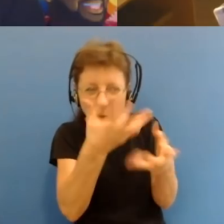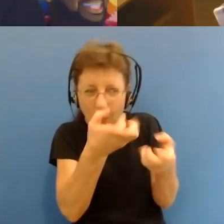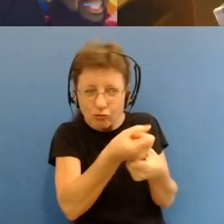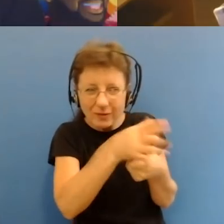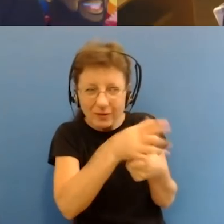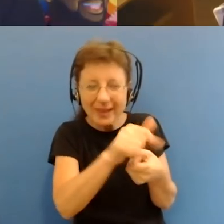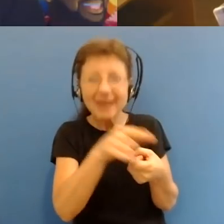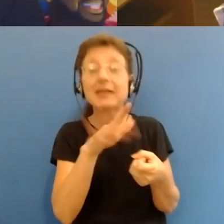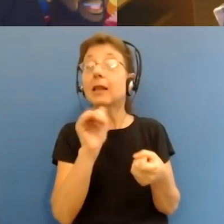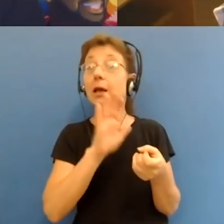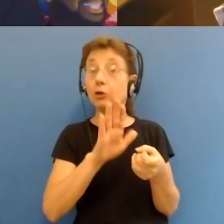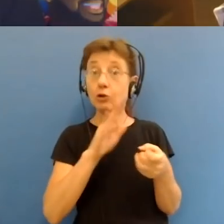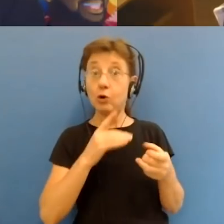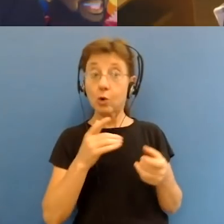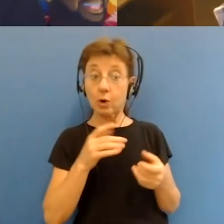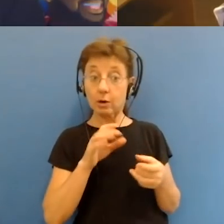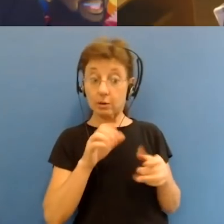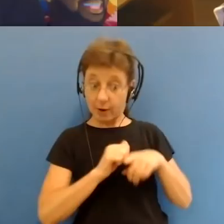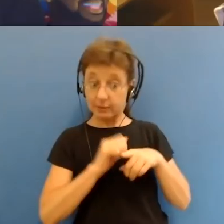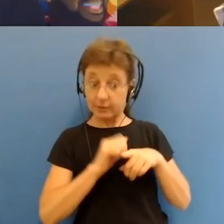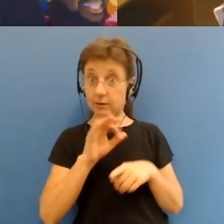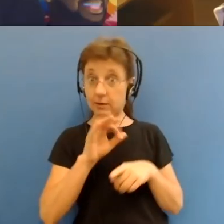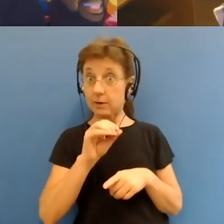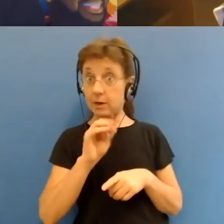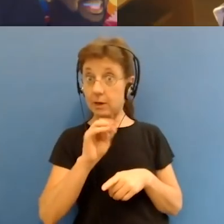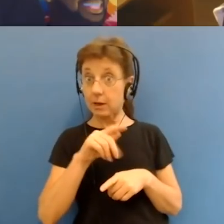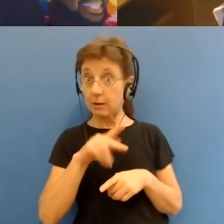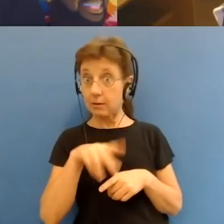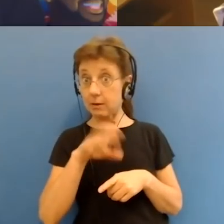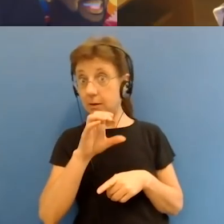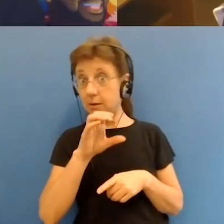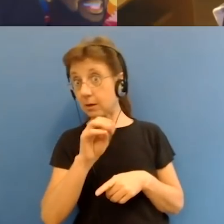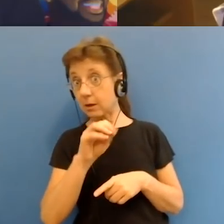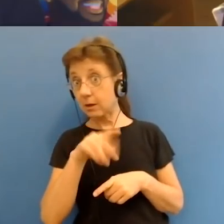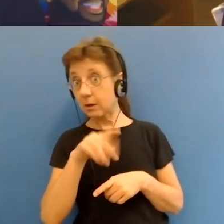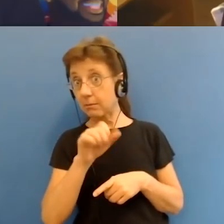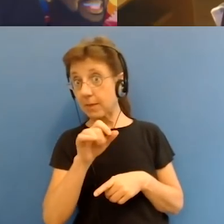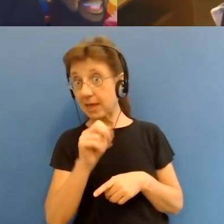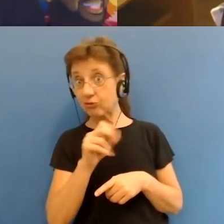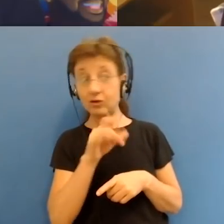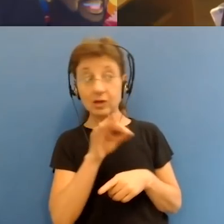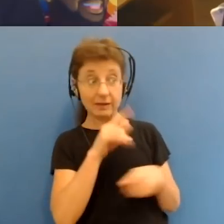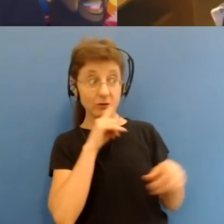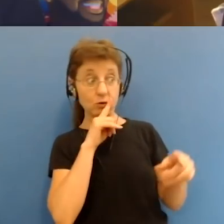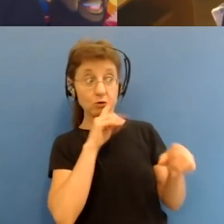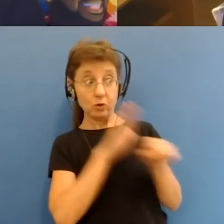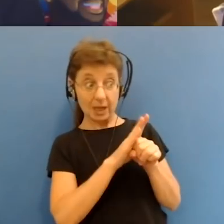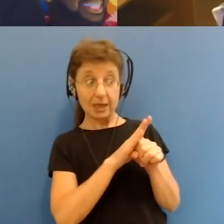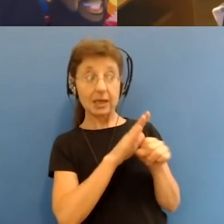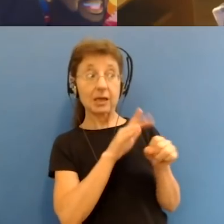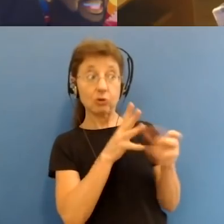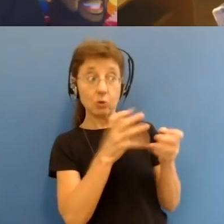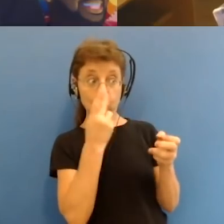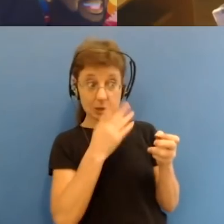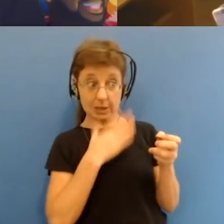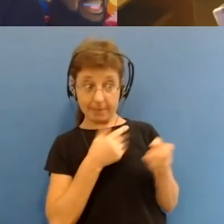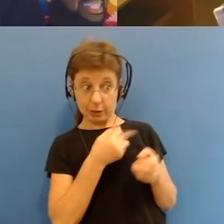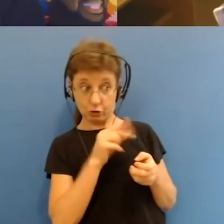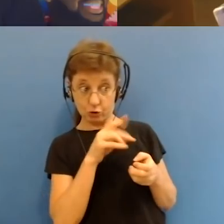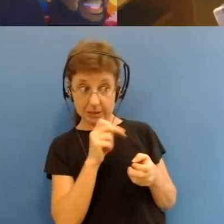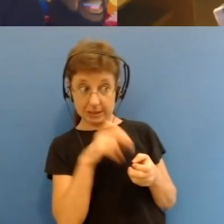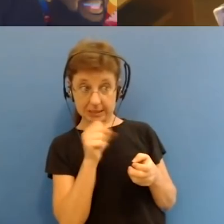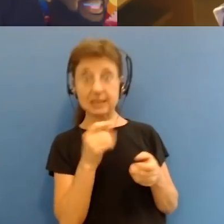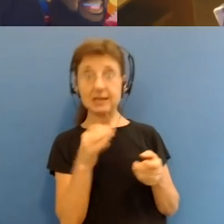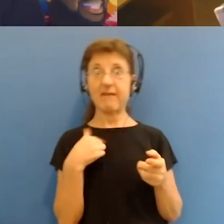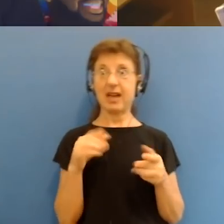you're, if you're dedicated to seeing my goodness, it helps to bring it out in me. So that even if I'm misbehaving, if you are